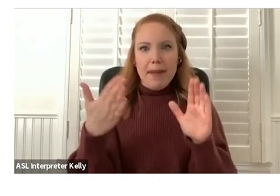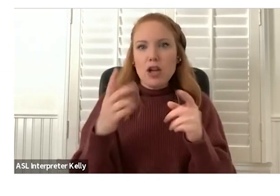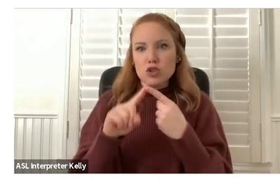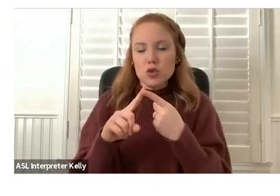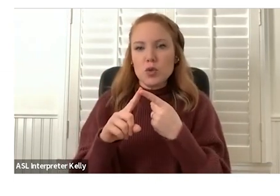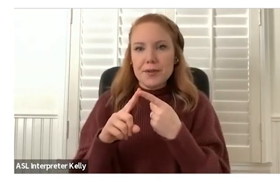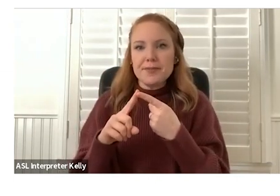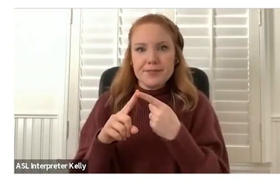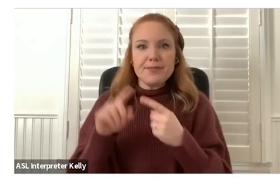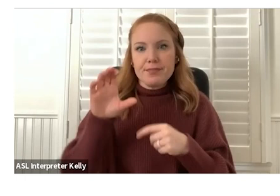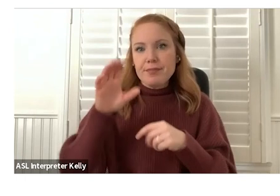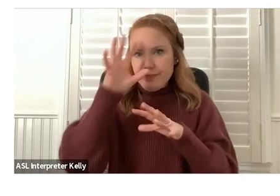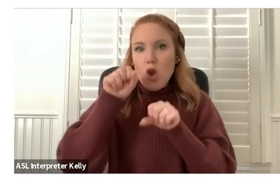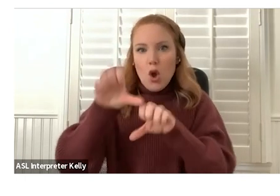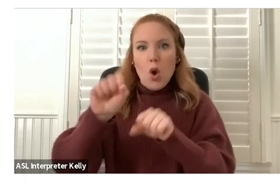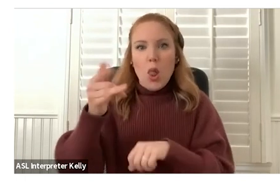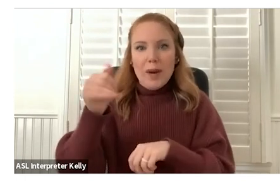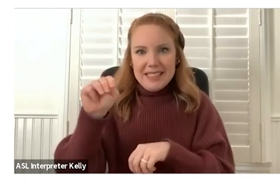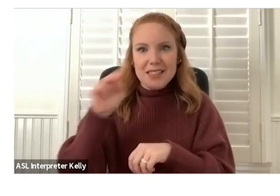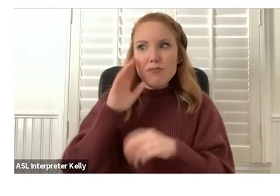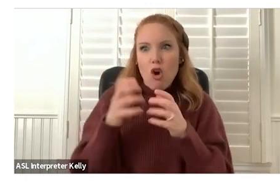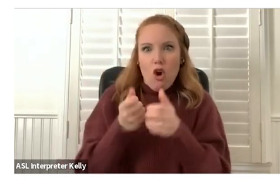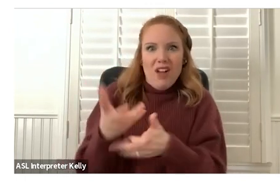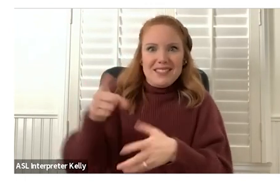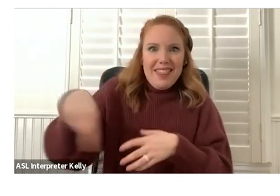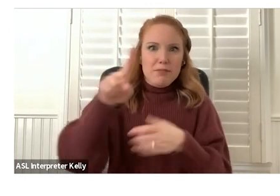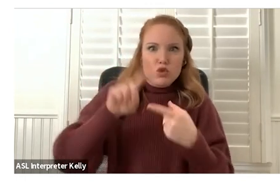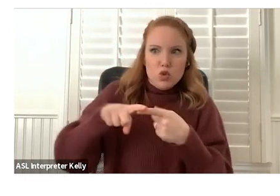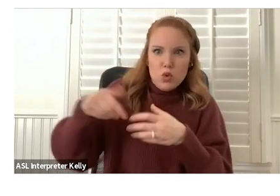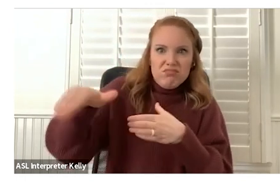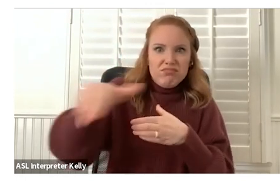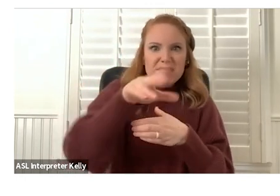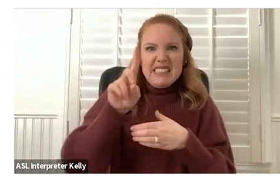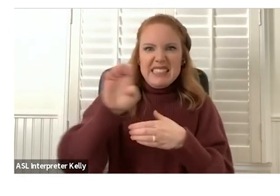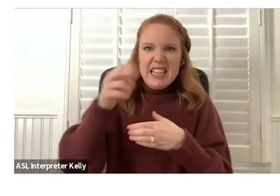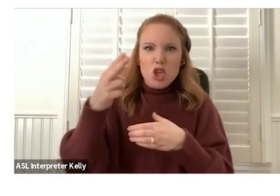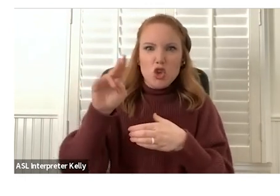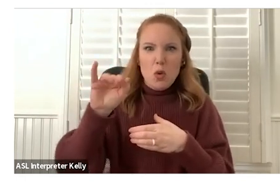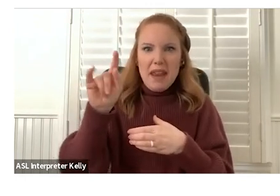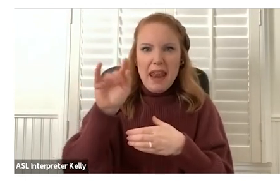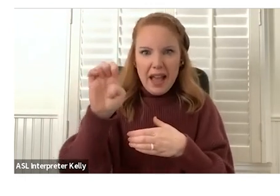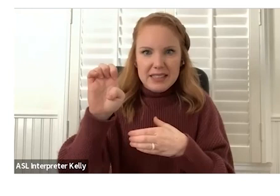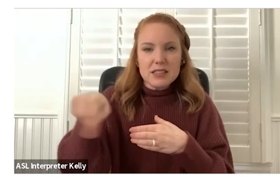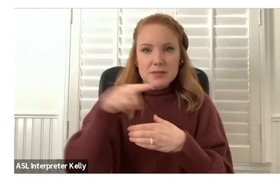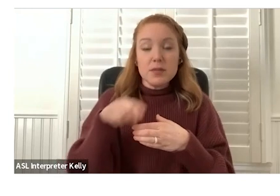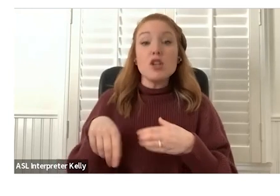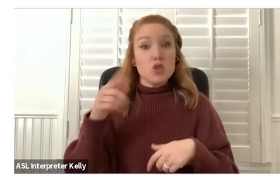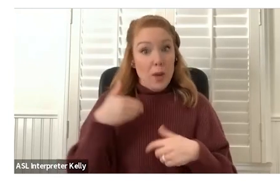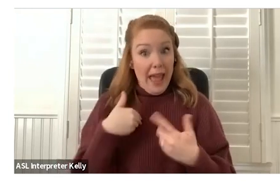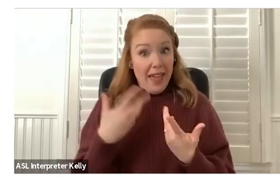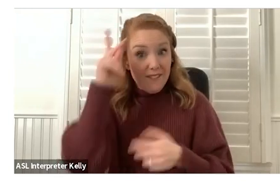basically a prototype of a philosophy or a declaration that stated that unless a place